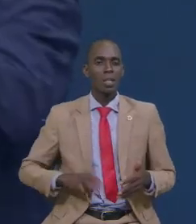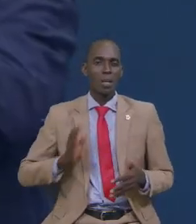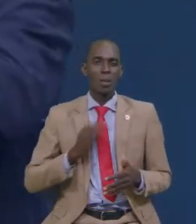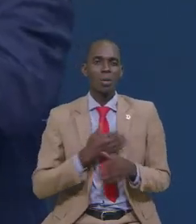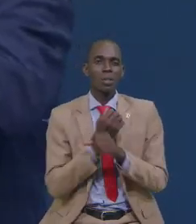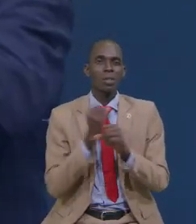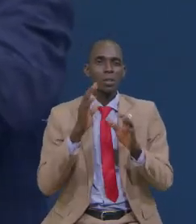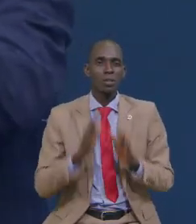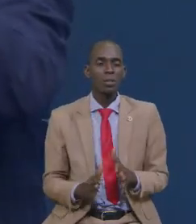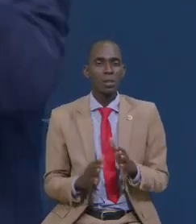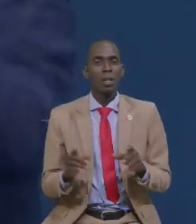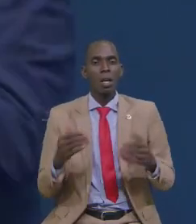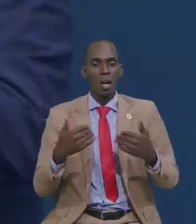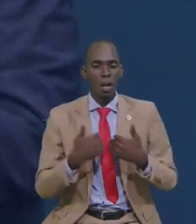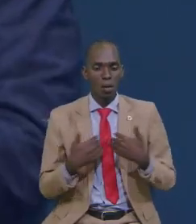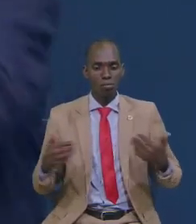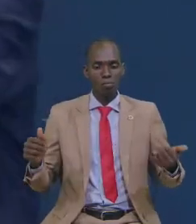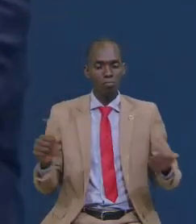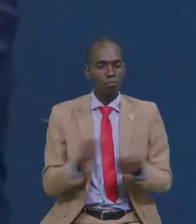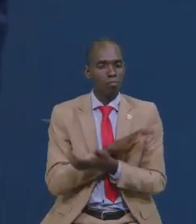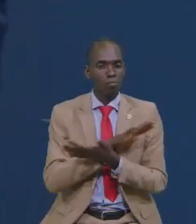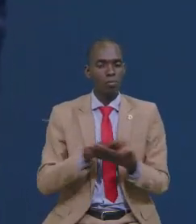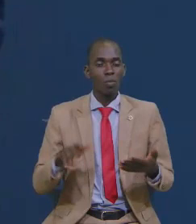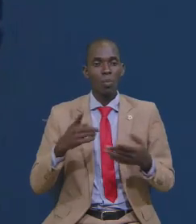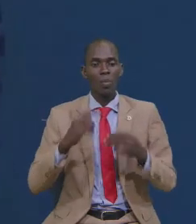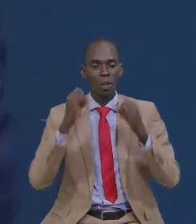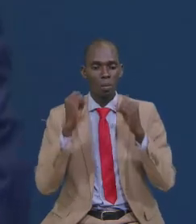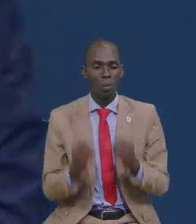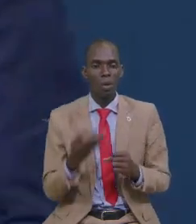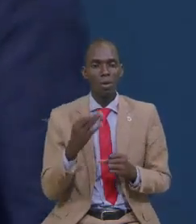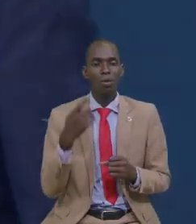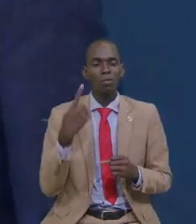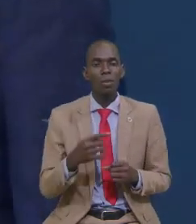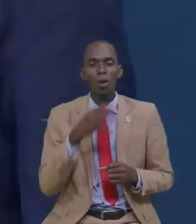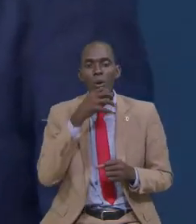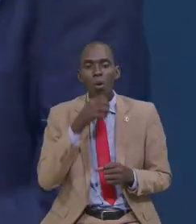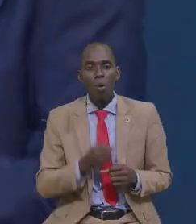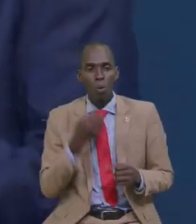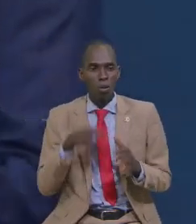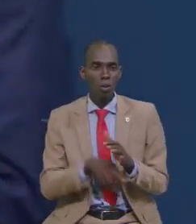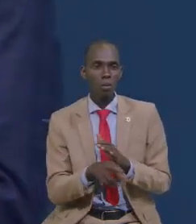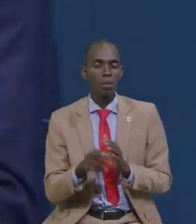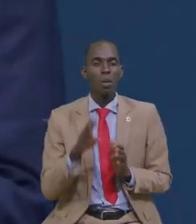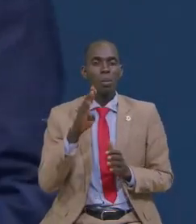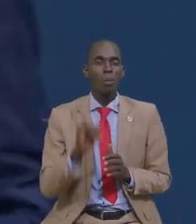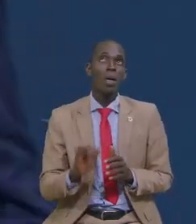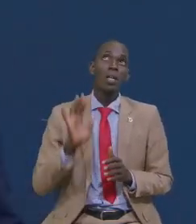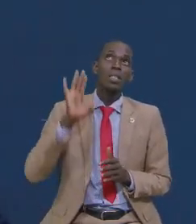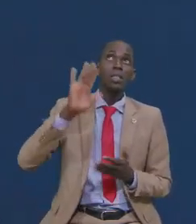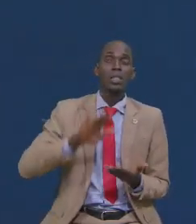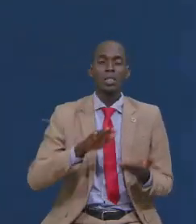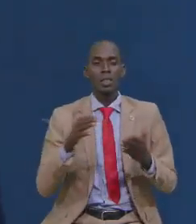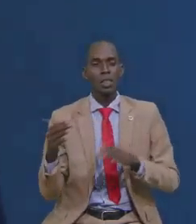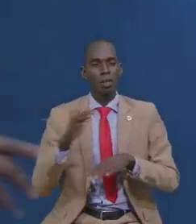has destroyed the power of the old serpent by his death on the cross for us, all